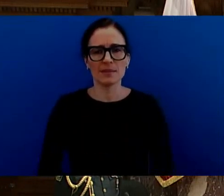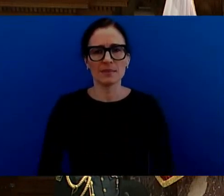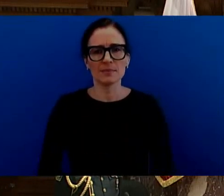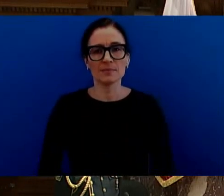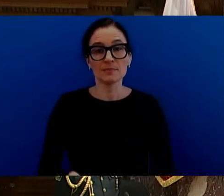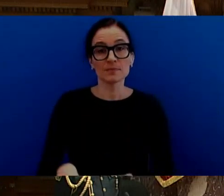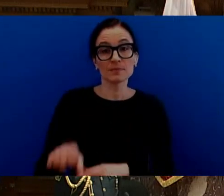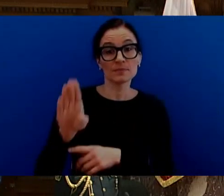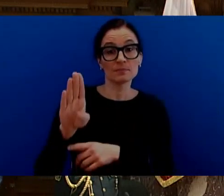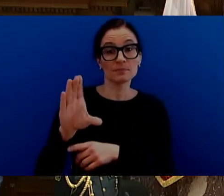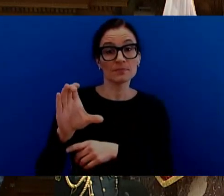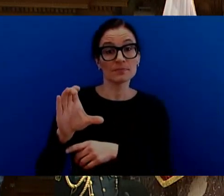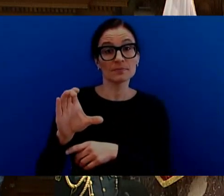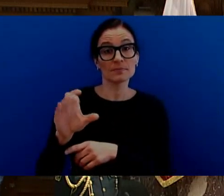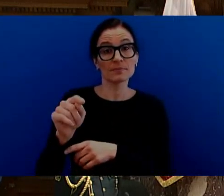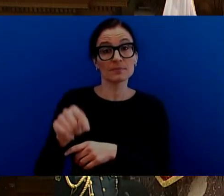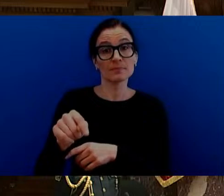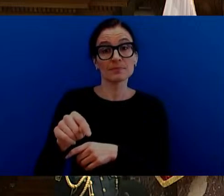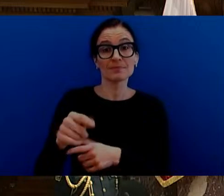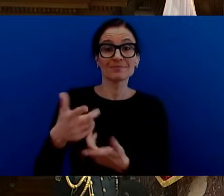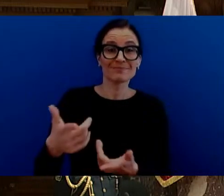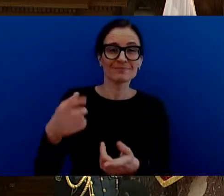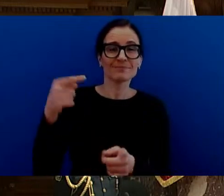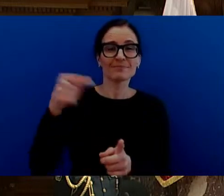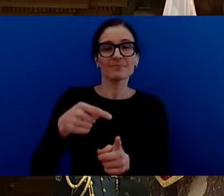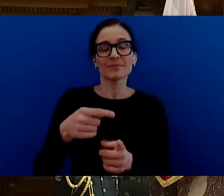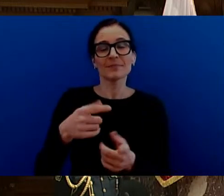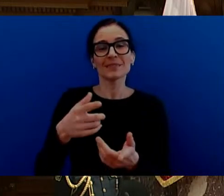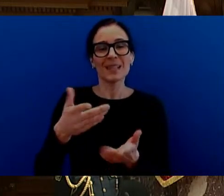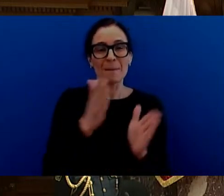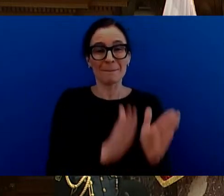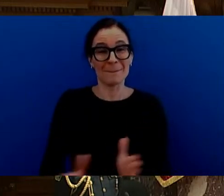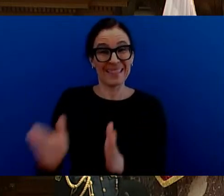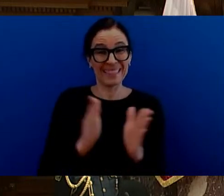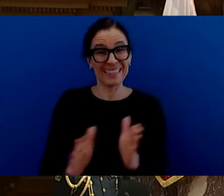person in every community throughout the province.